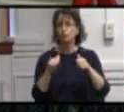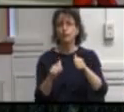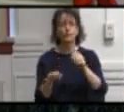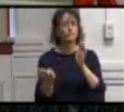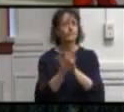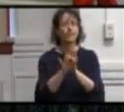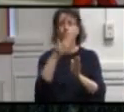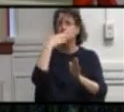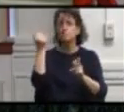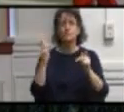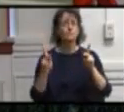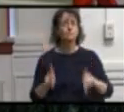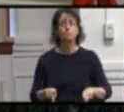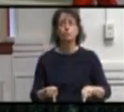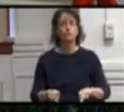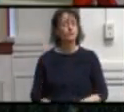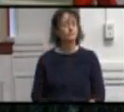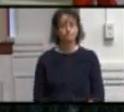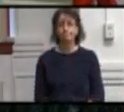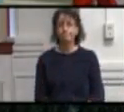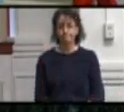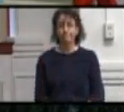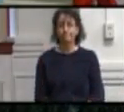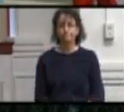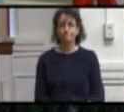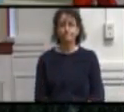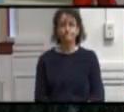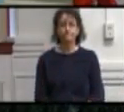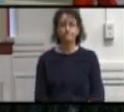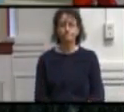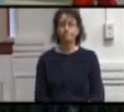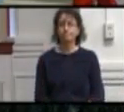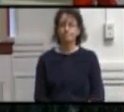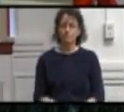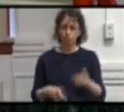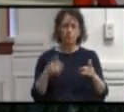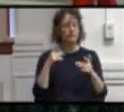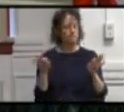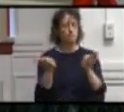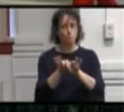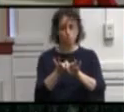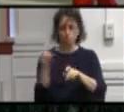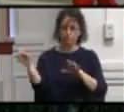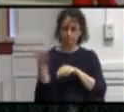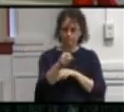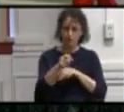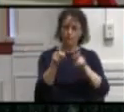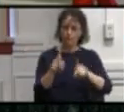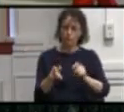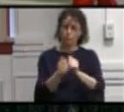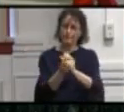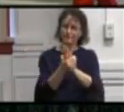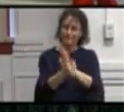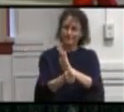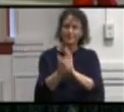the person that's really going to lead the town in the direction that has the skills and experience that we need for that.